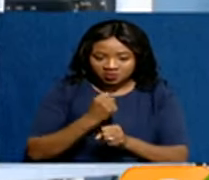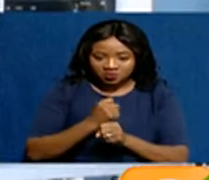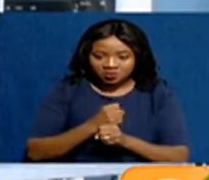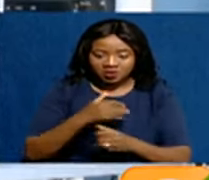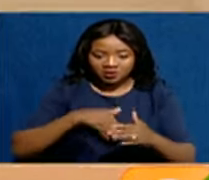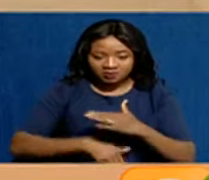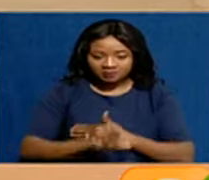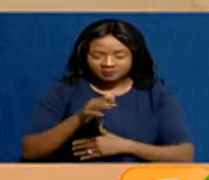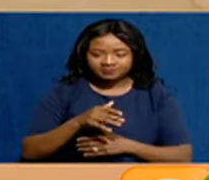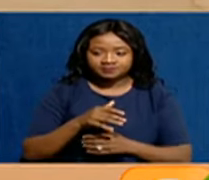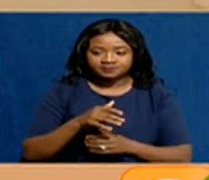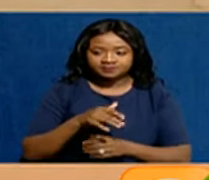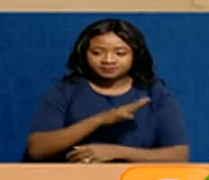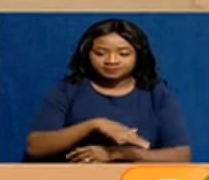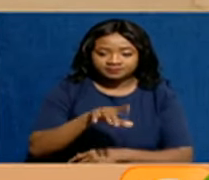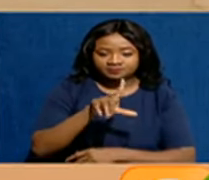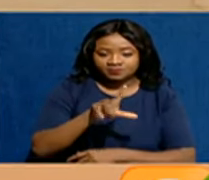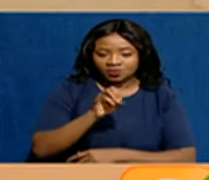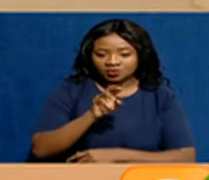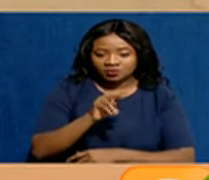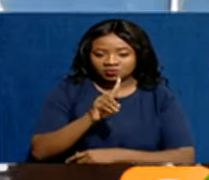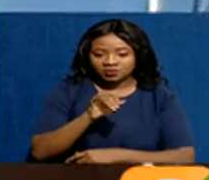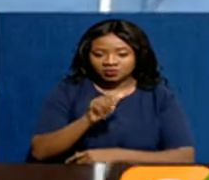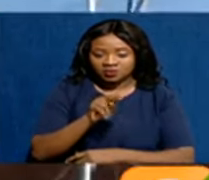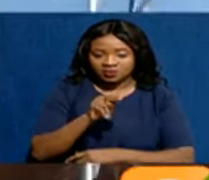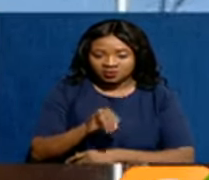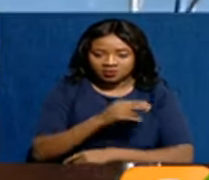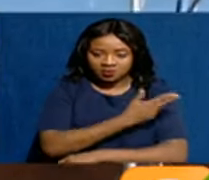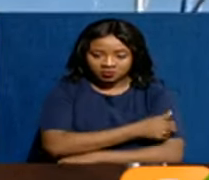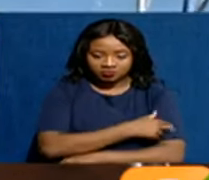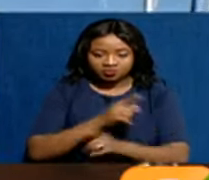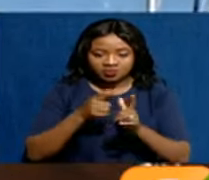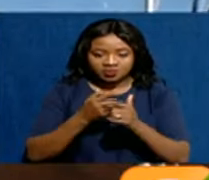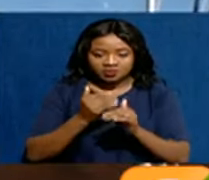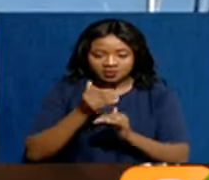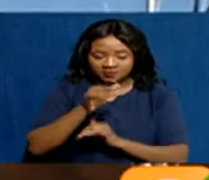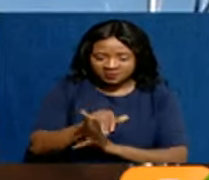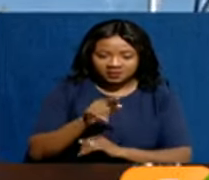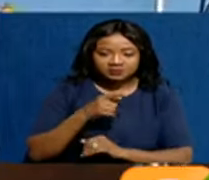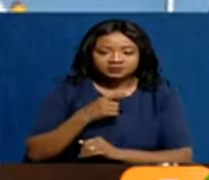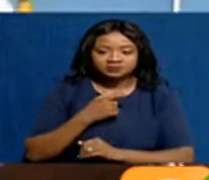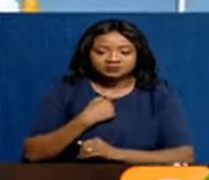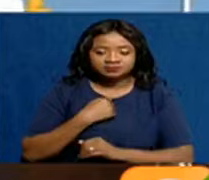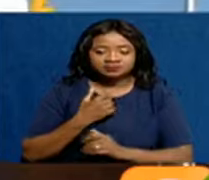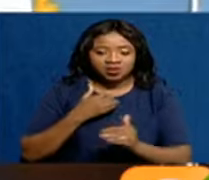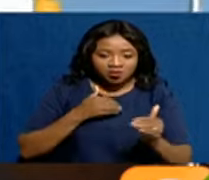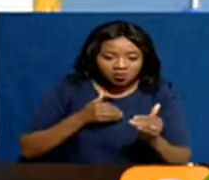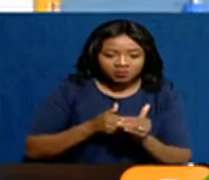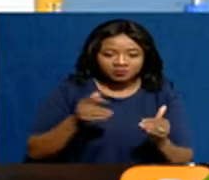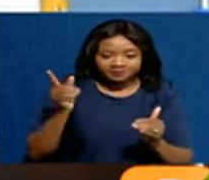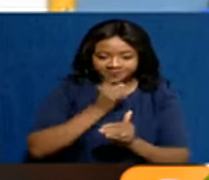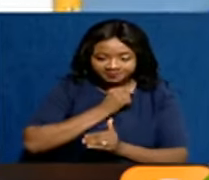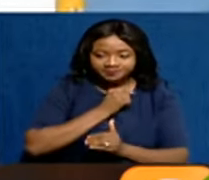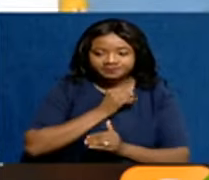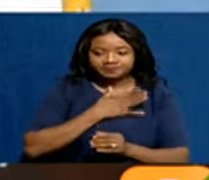maternity wing at Londiani Sub County Hospital. After that nikiwa rotation, nikielekea kumalizia